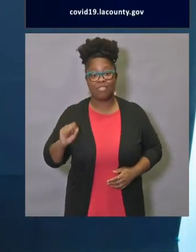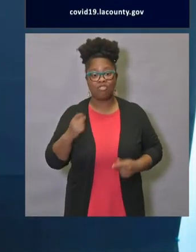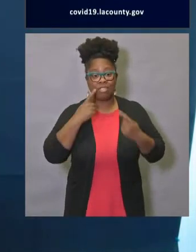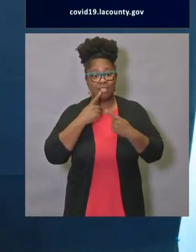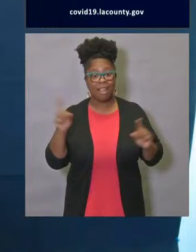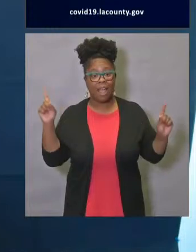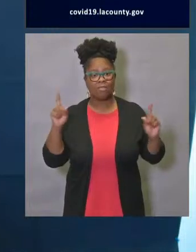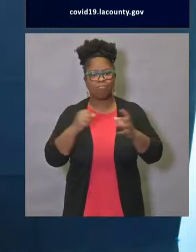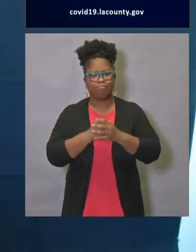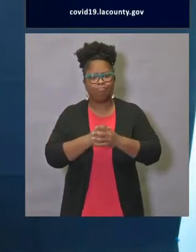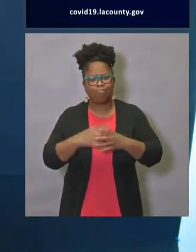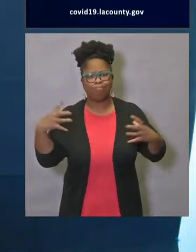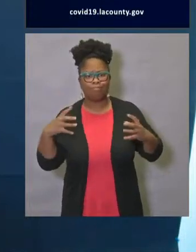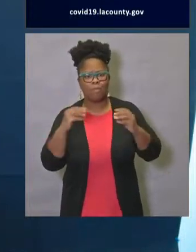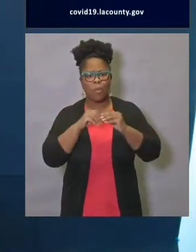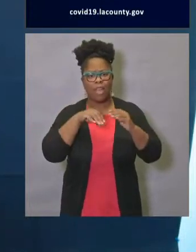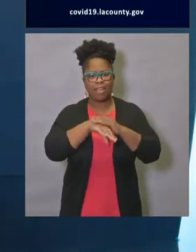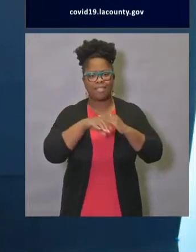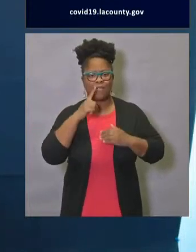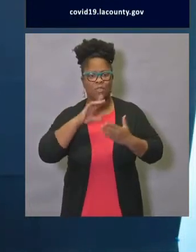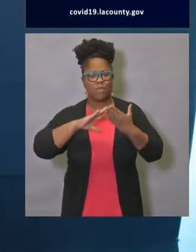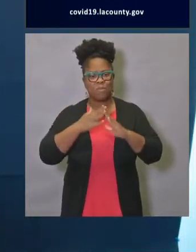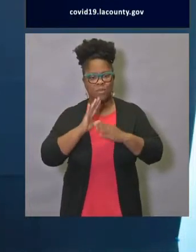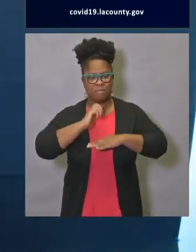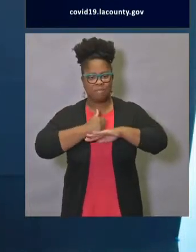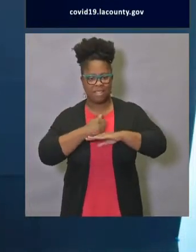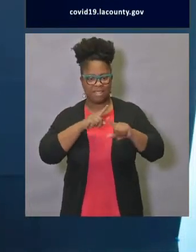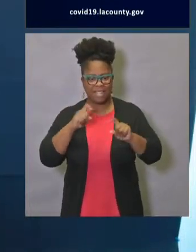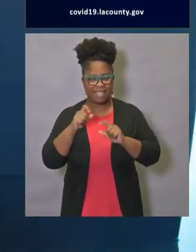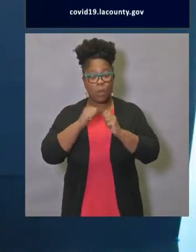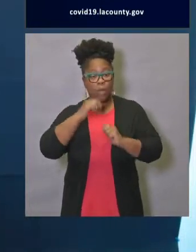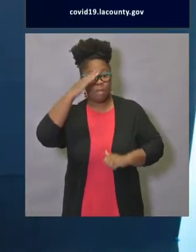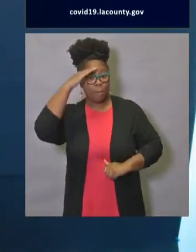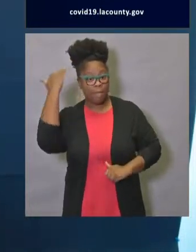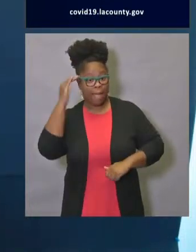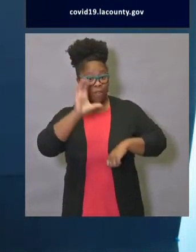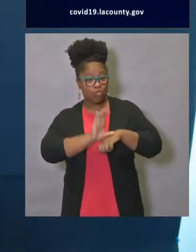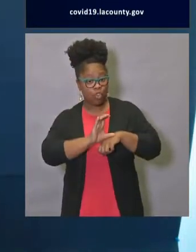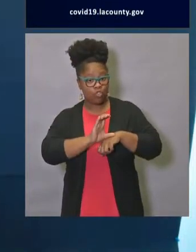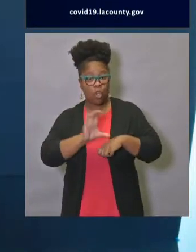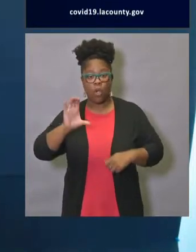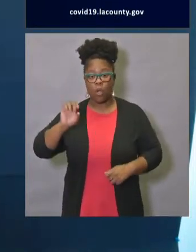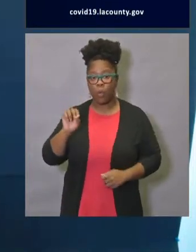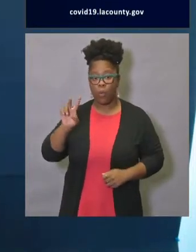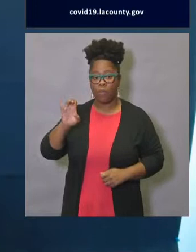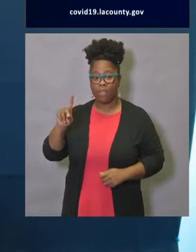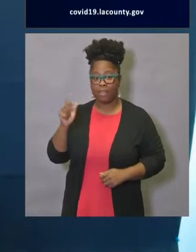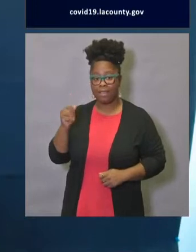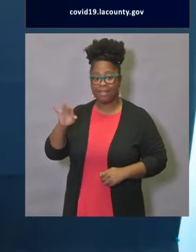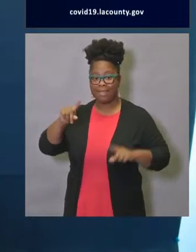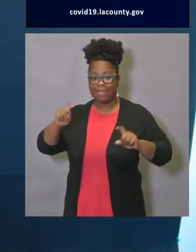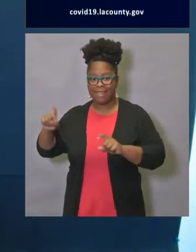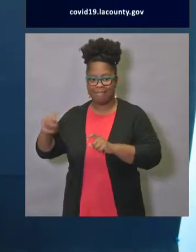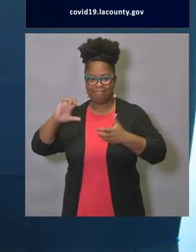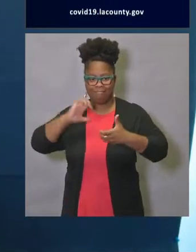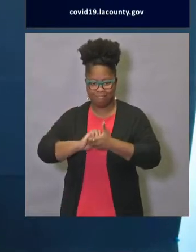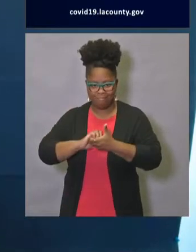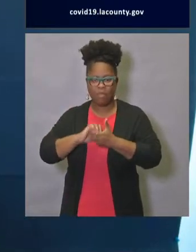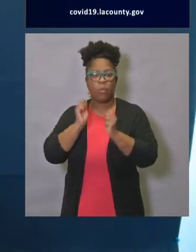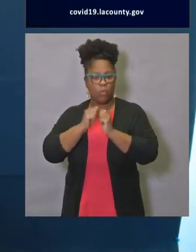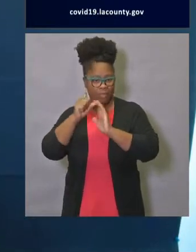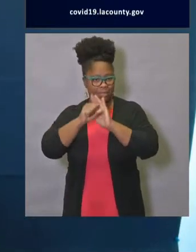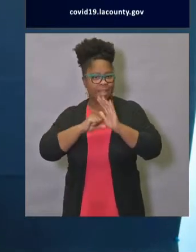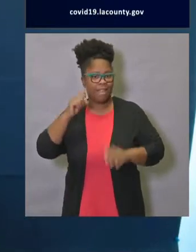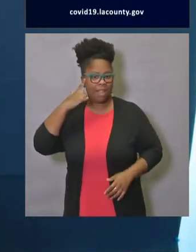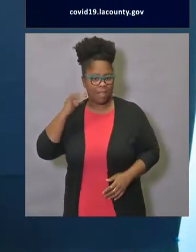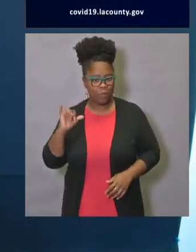expanding access to community-based testing through our new Black Church COVID-19 testing partnership in partnership with the state of California.